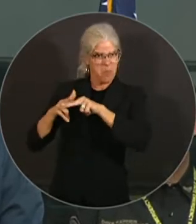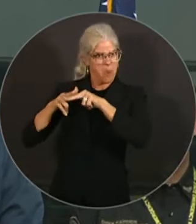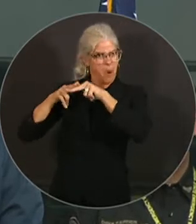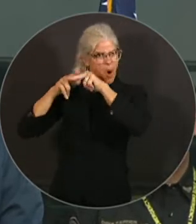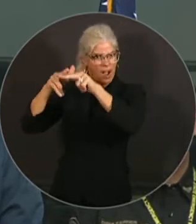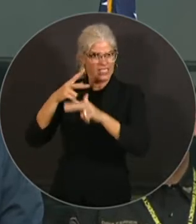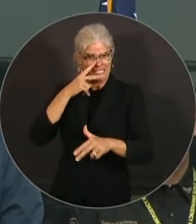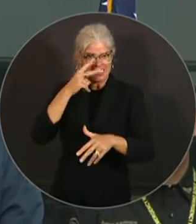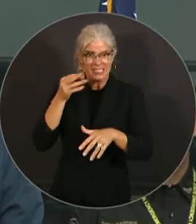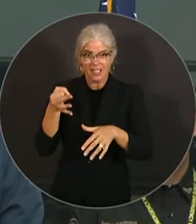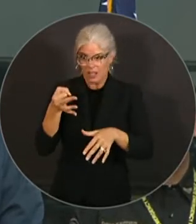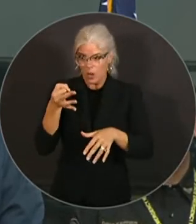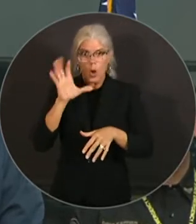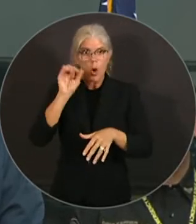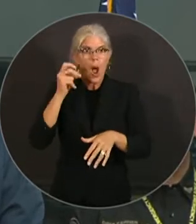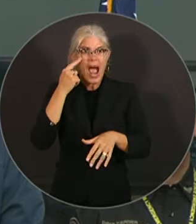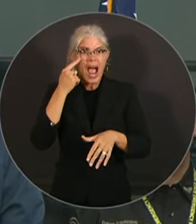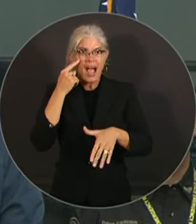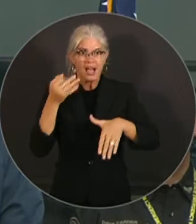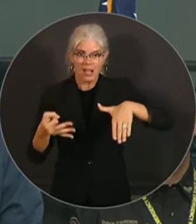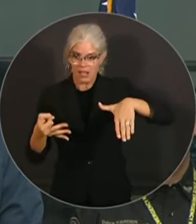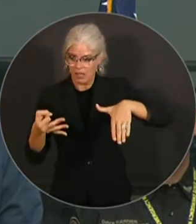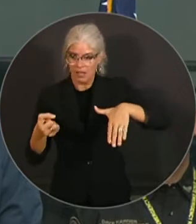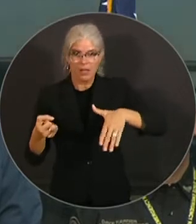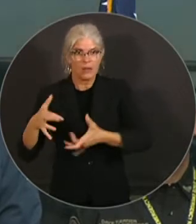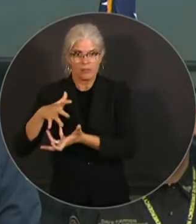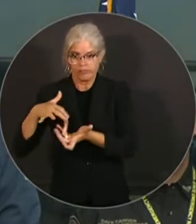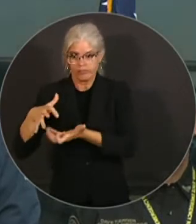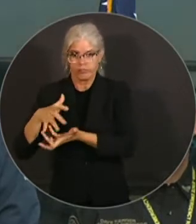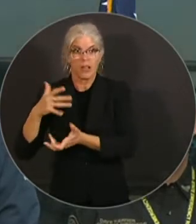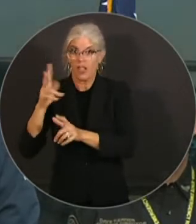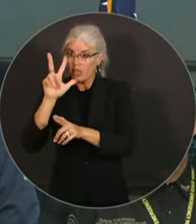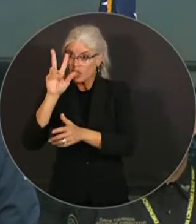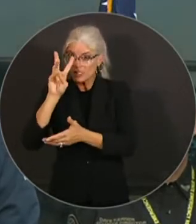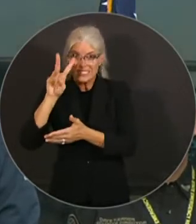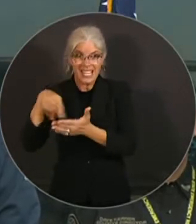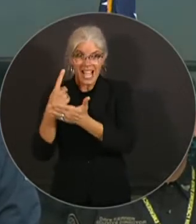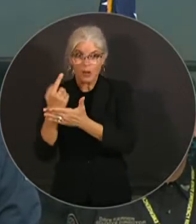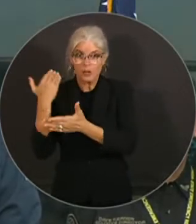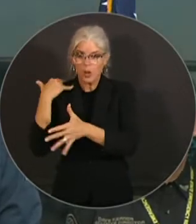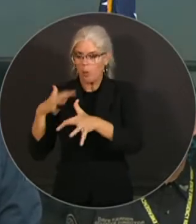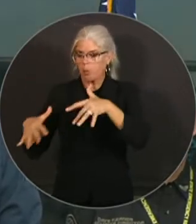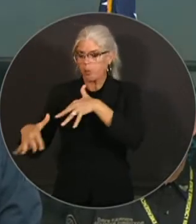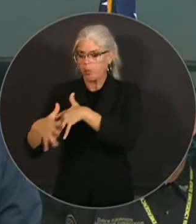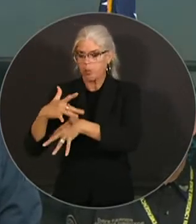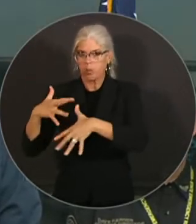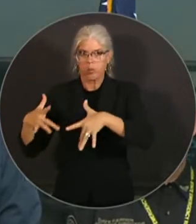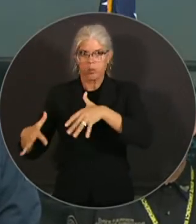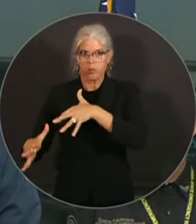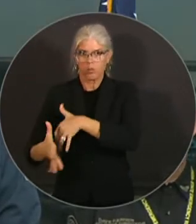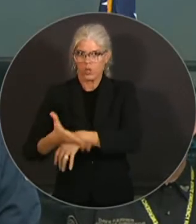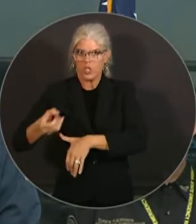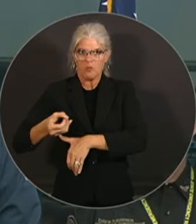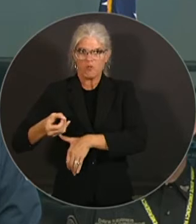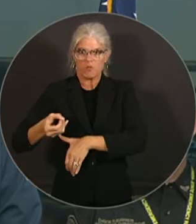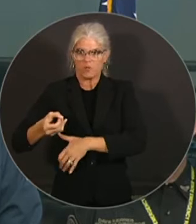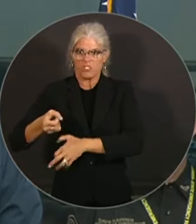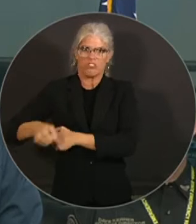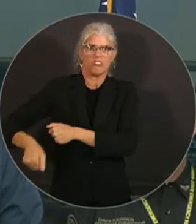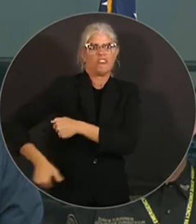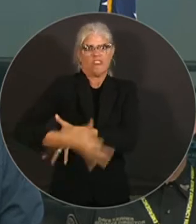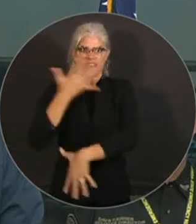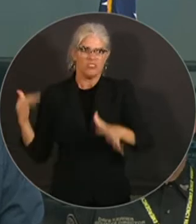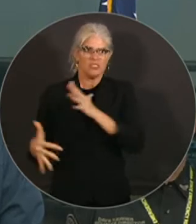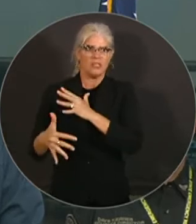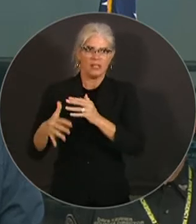back 36 hours ago, the storm has actually gone underneath where the cone was. It's basically bordering the Yucatan Peninsula. The